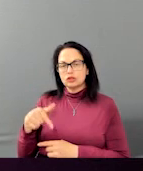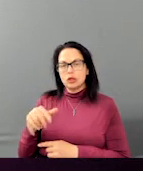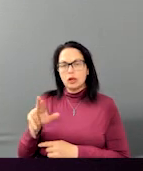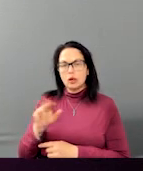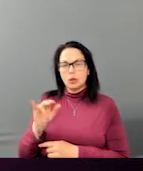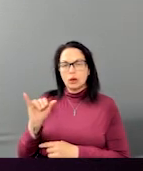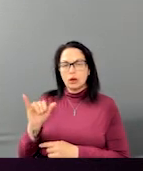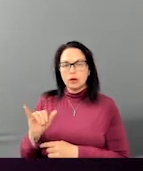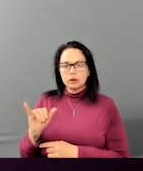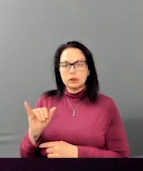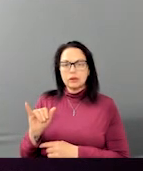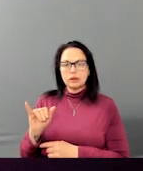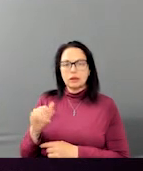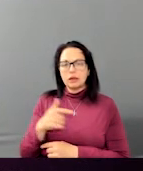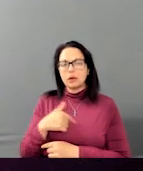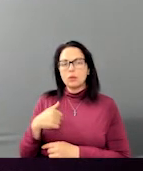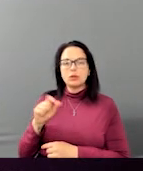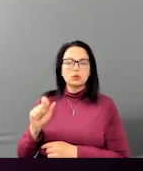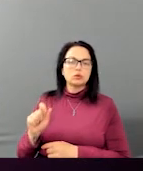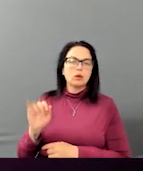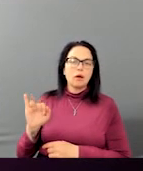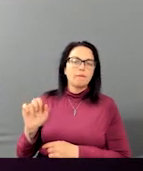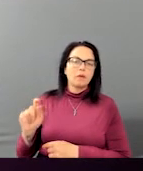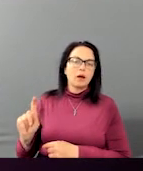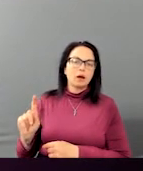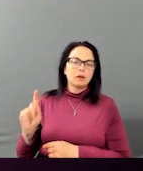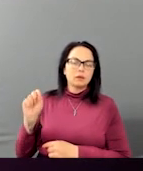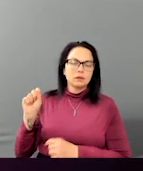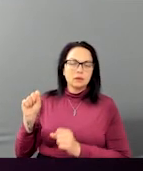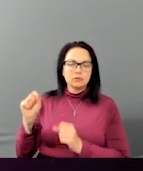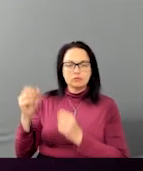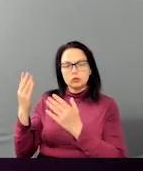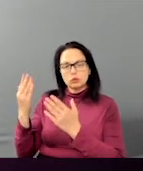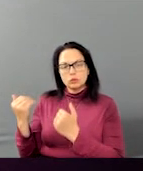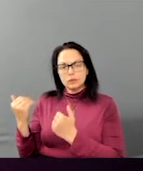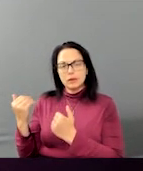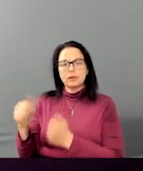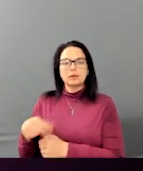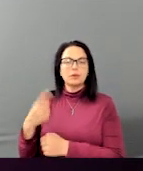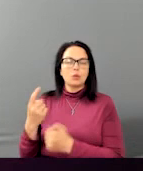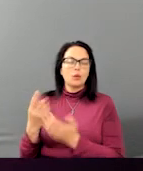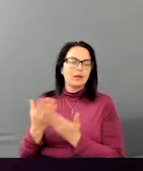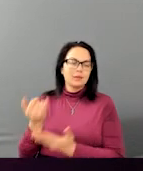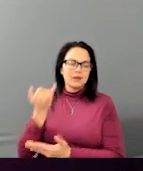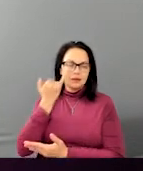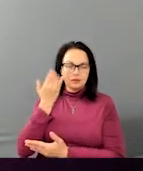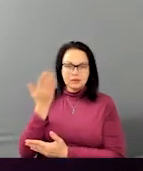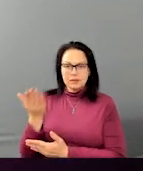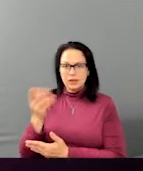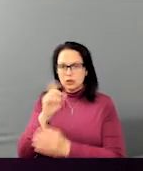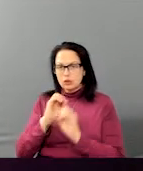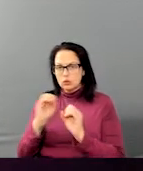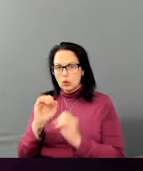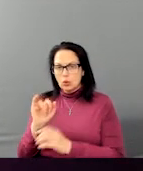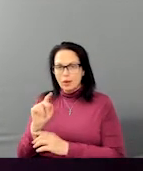and we can use .find to expect if one element is there, no elements are there, multiple elements